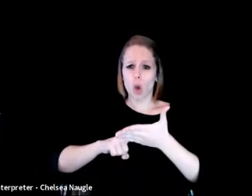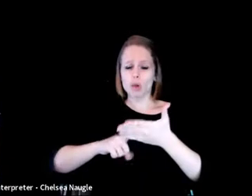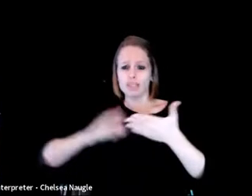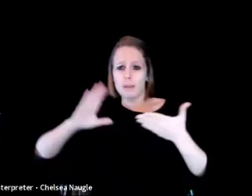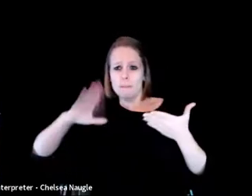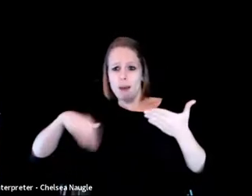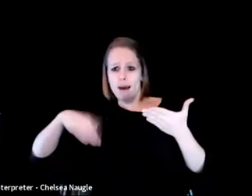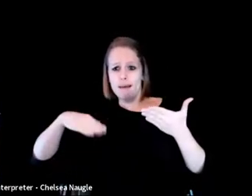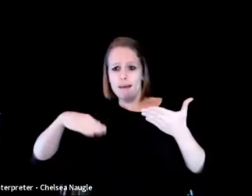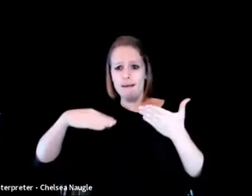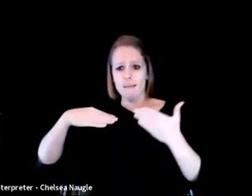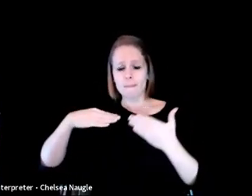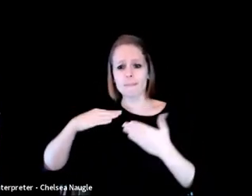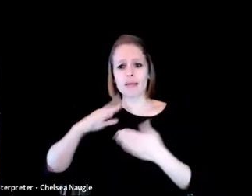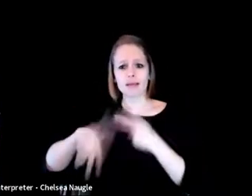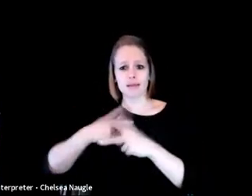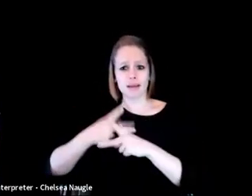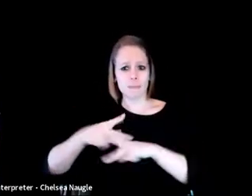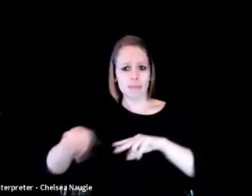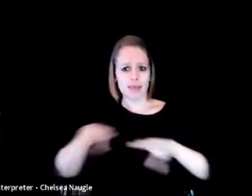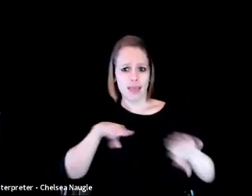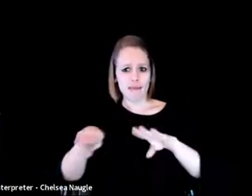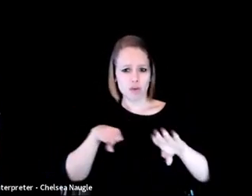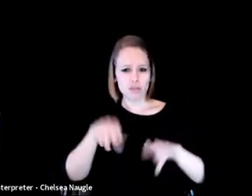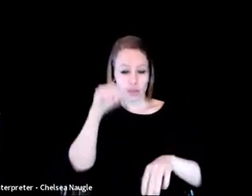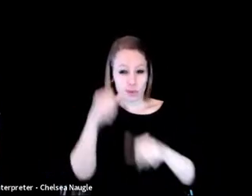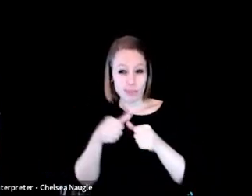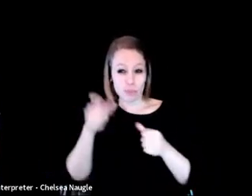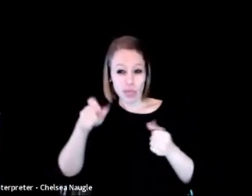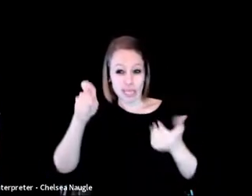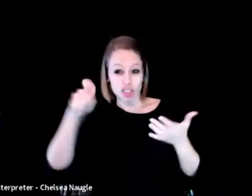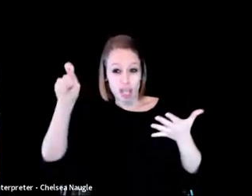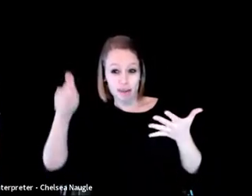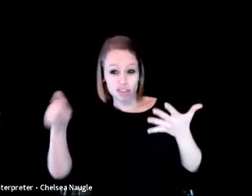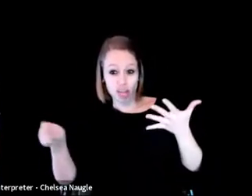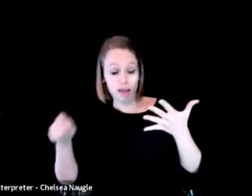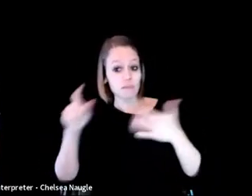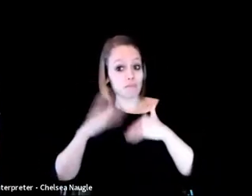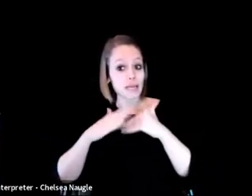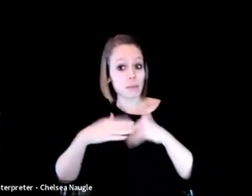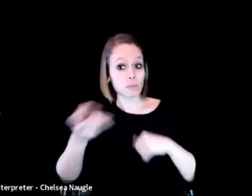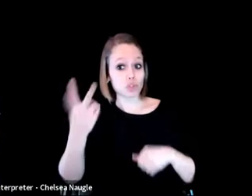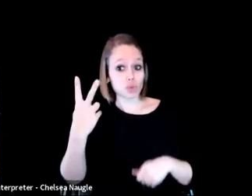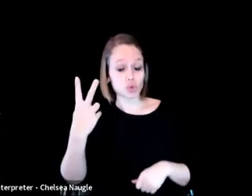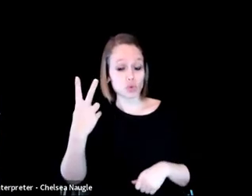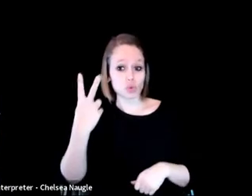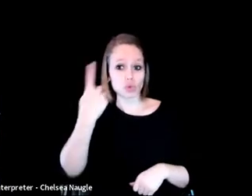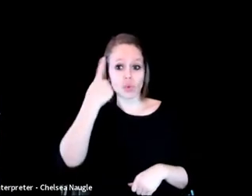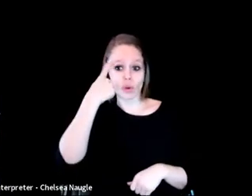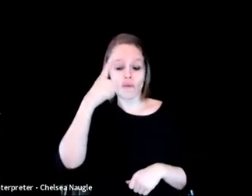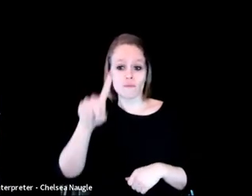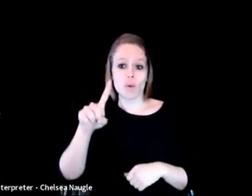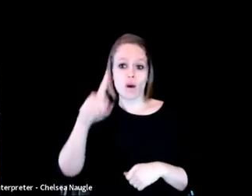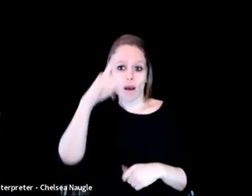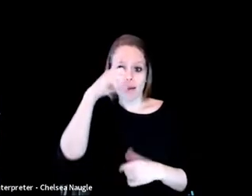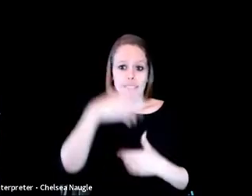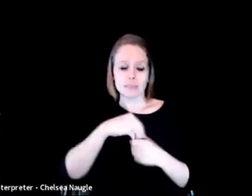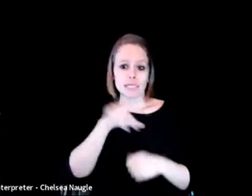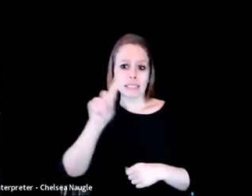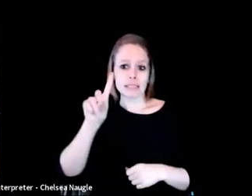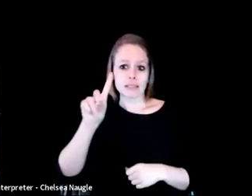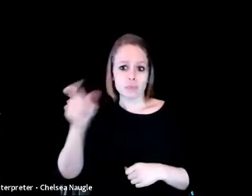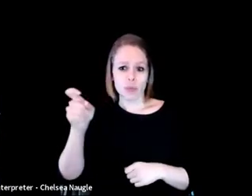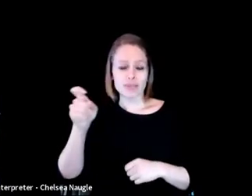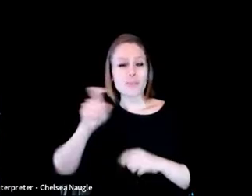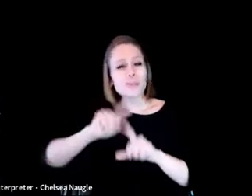behaviors, which could be checked off. And remember, you just need two of those for the autism diagnosis, but it has to be two as well